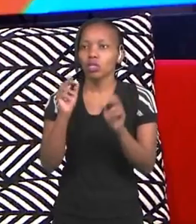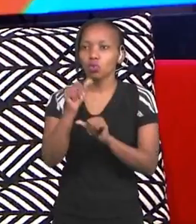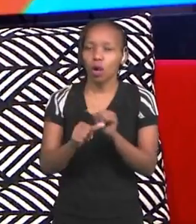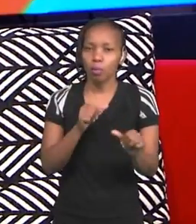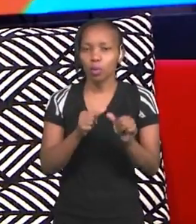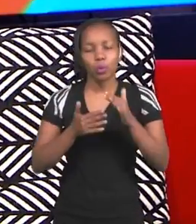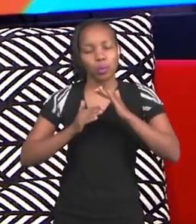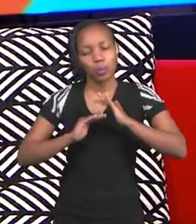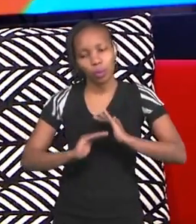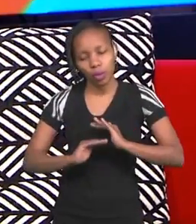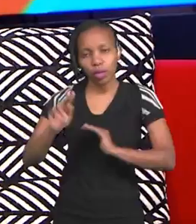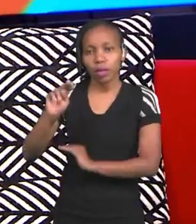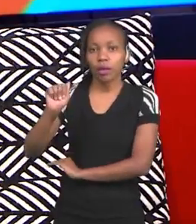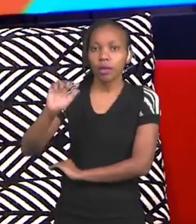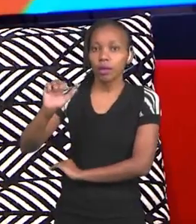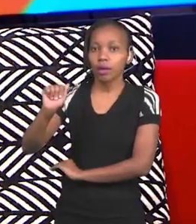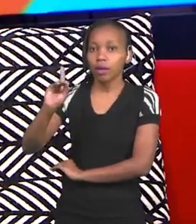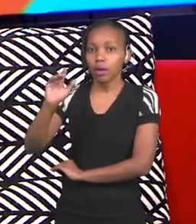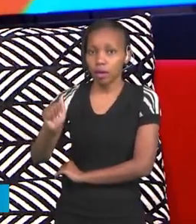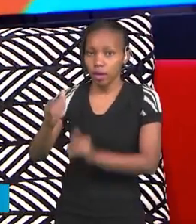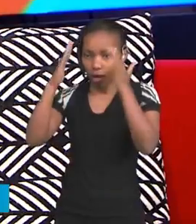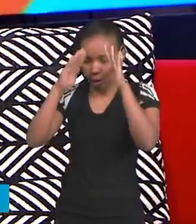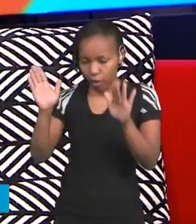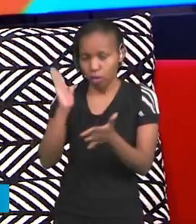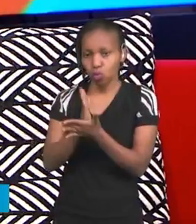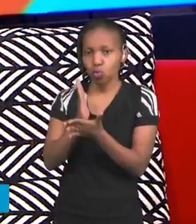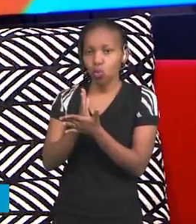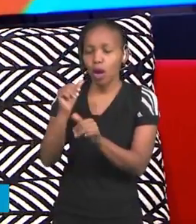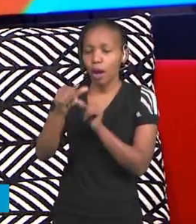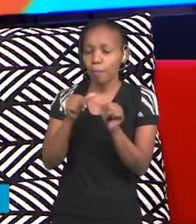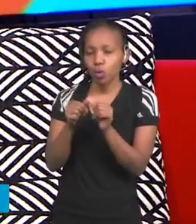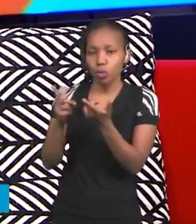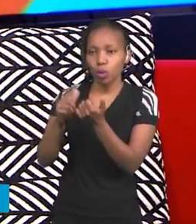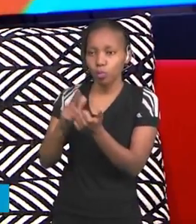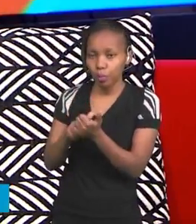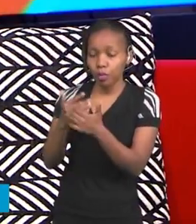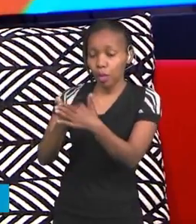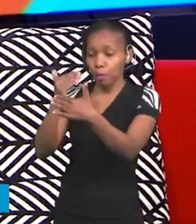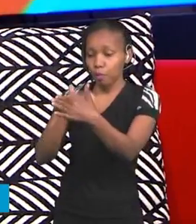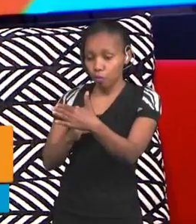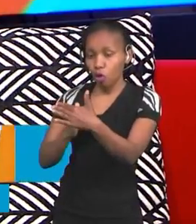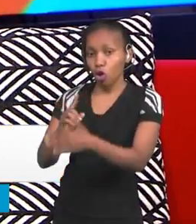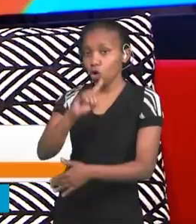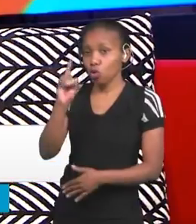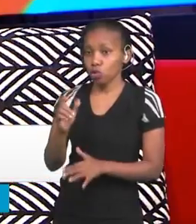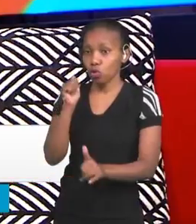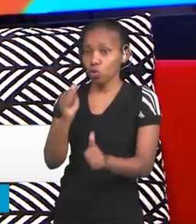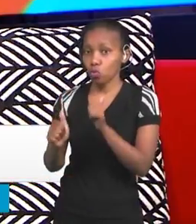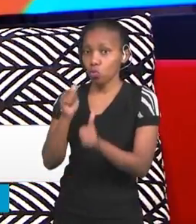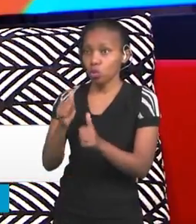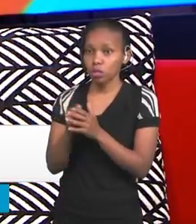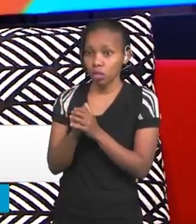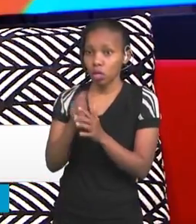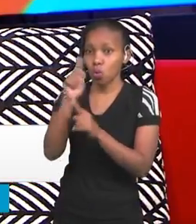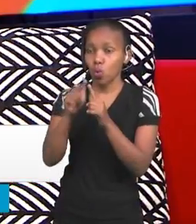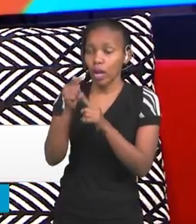relaxing. You know, as NACADA, they are aware with the statistics. Also, the bigger question before the first question is, now, when you talk about